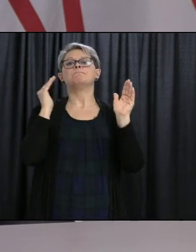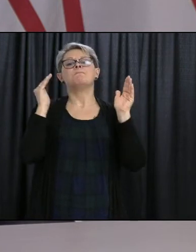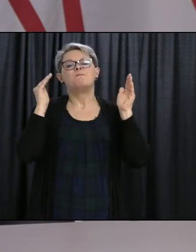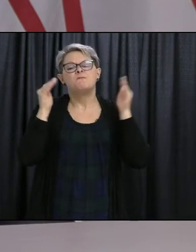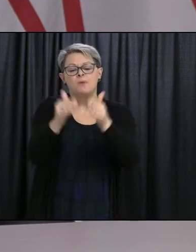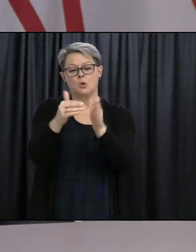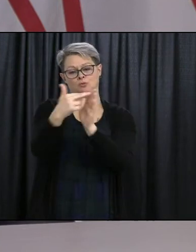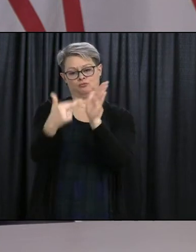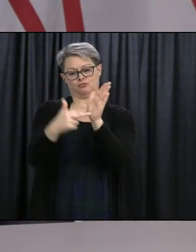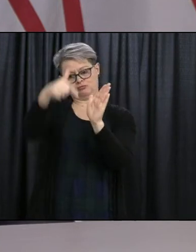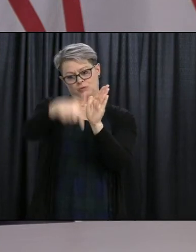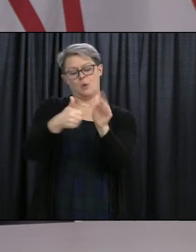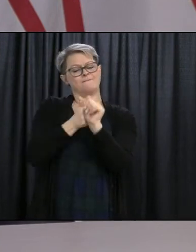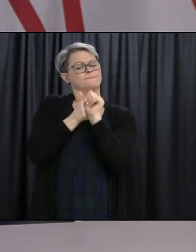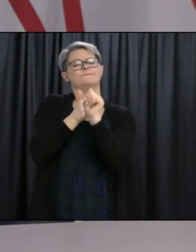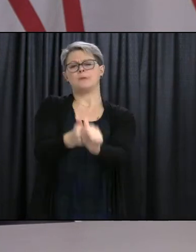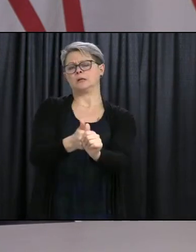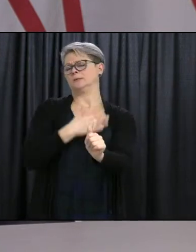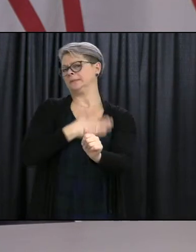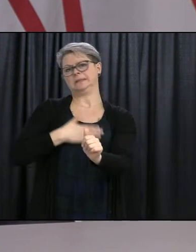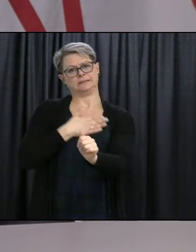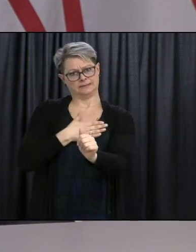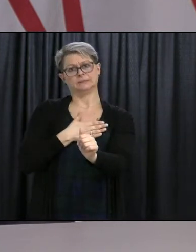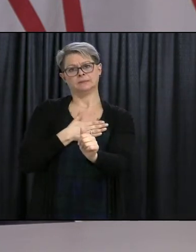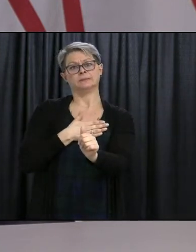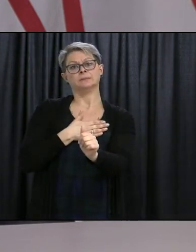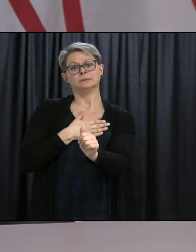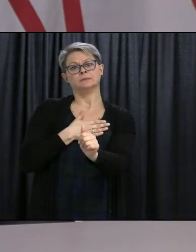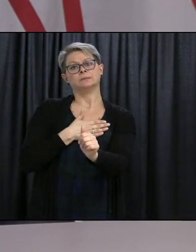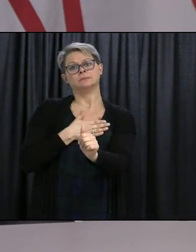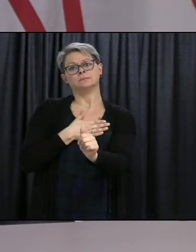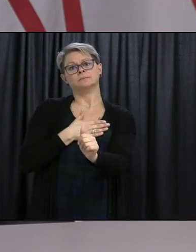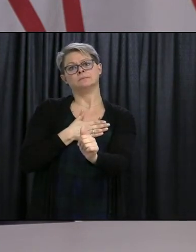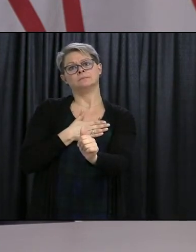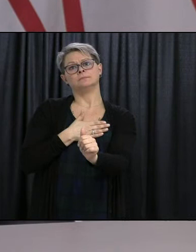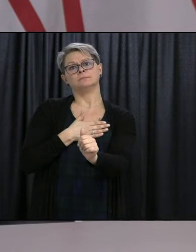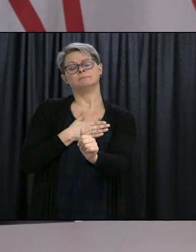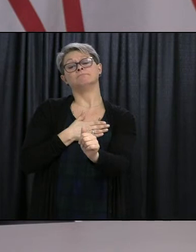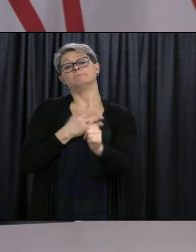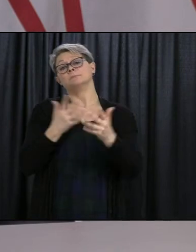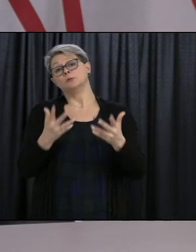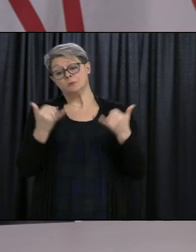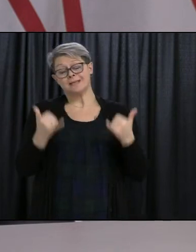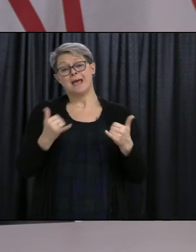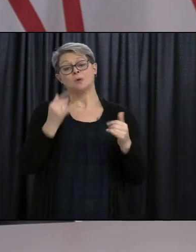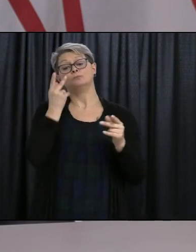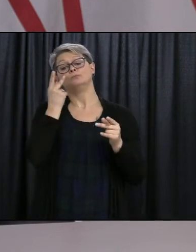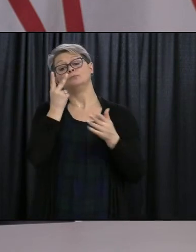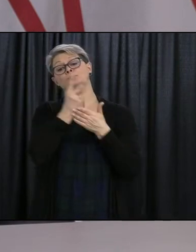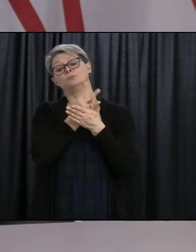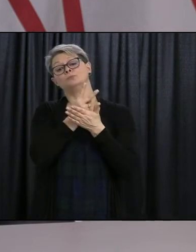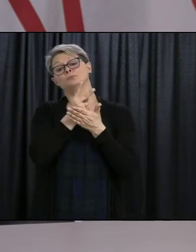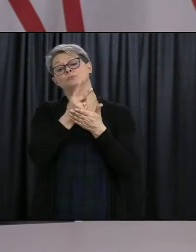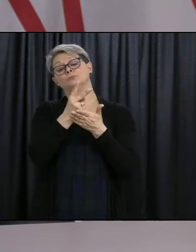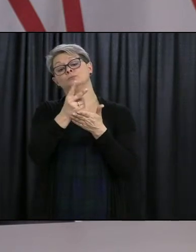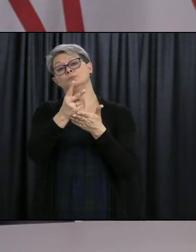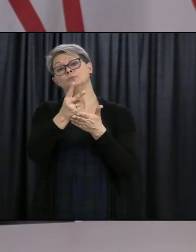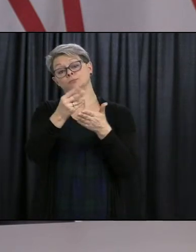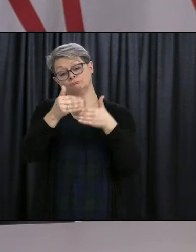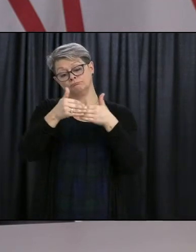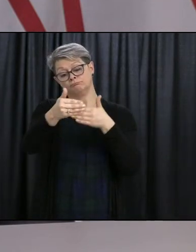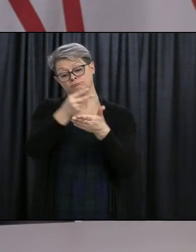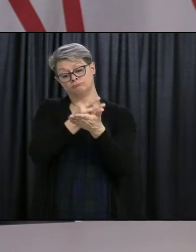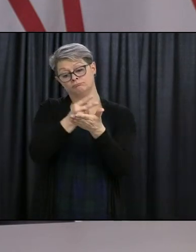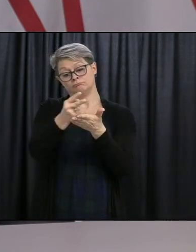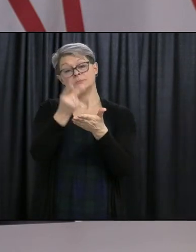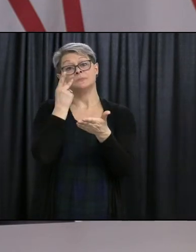measures and playing by those rules. We're going to see what 2 weeks brings, but this can